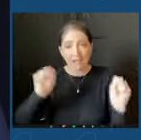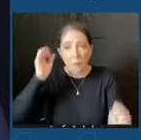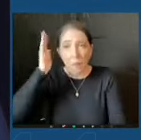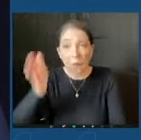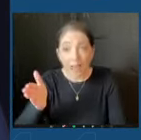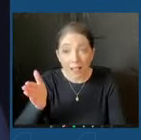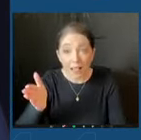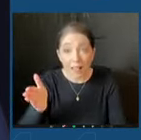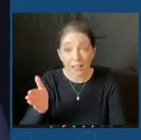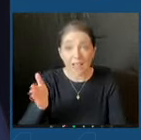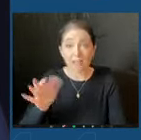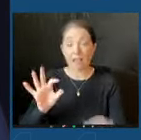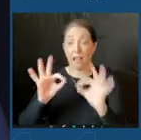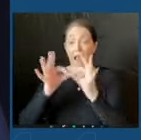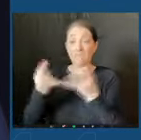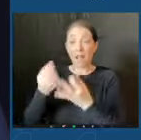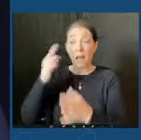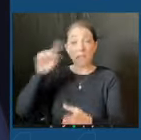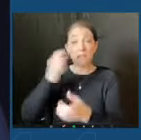Families for Safe Streets,